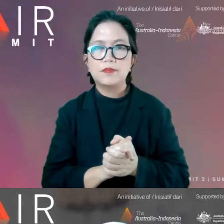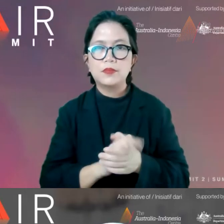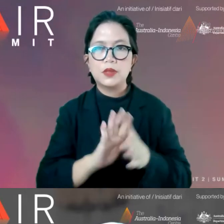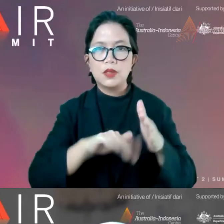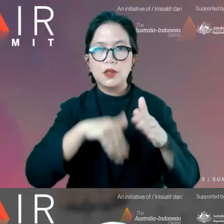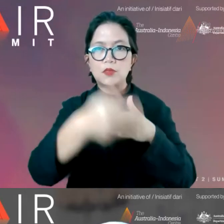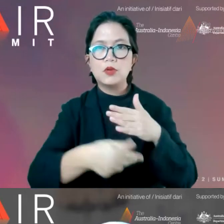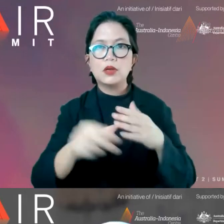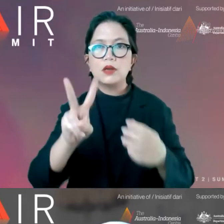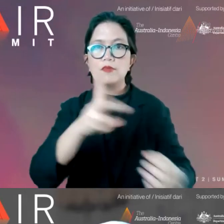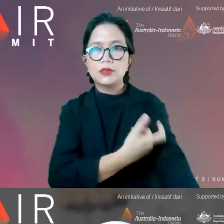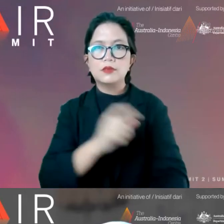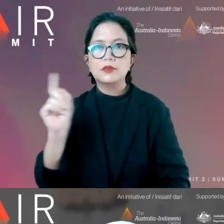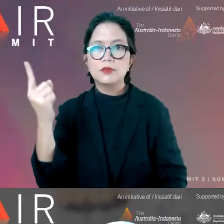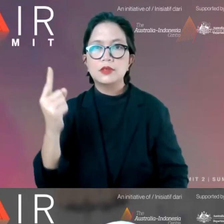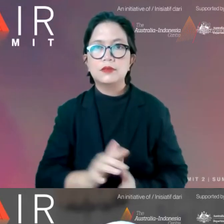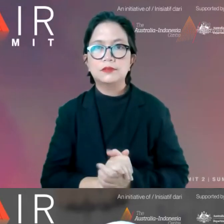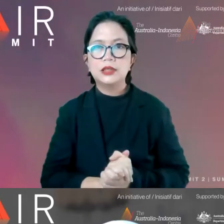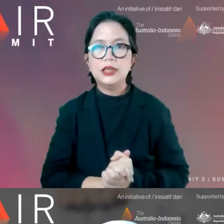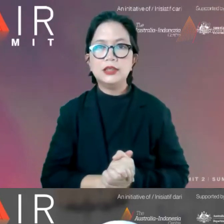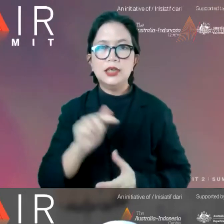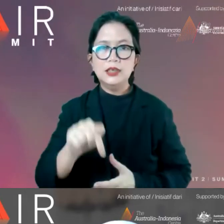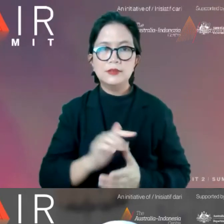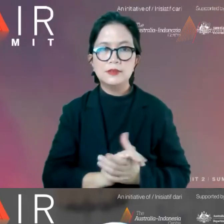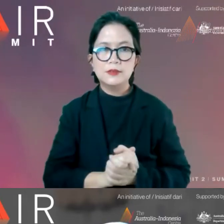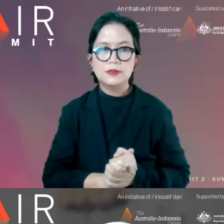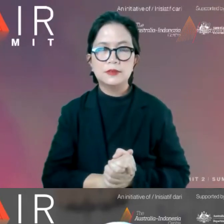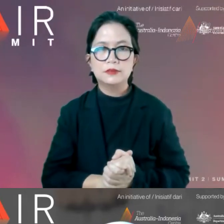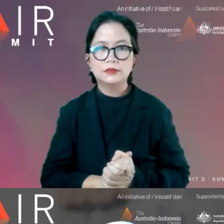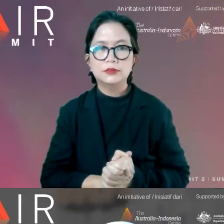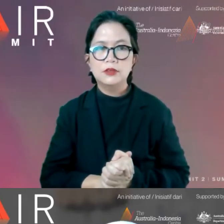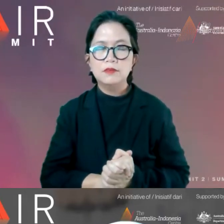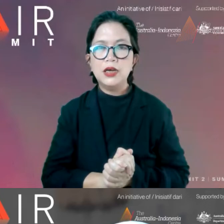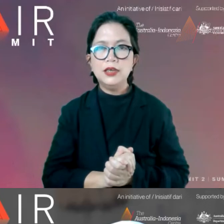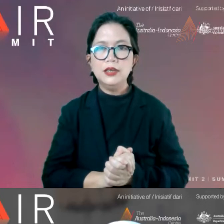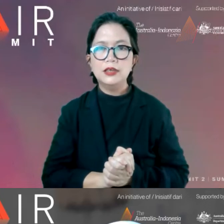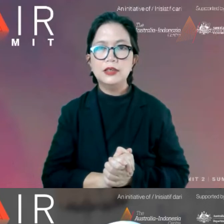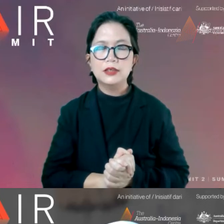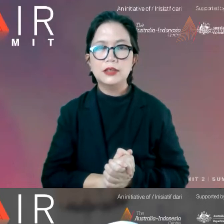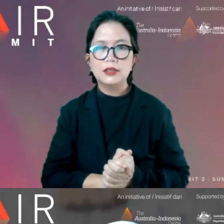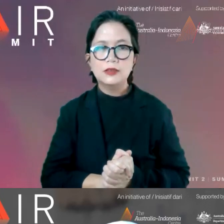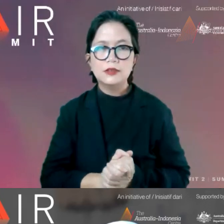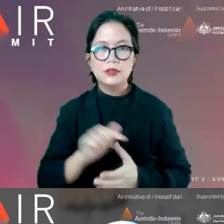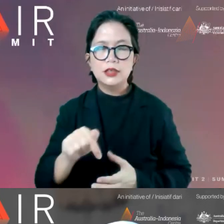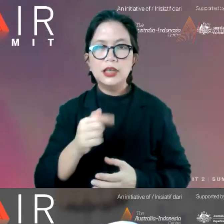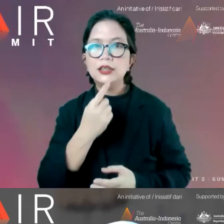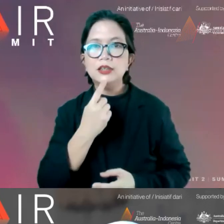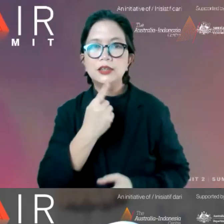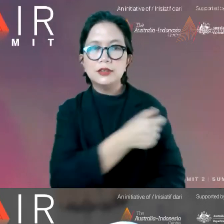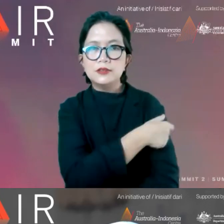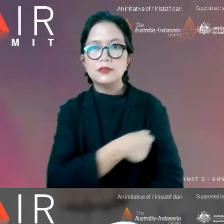data for the medical workers. And maybe you can access